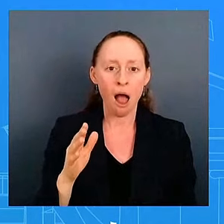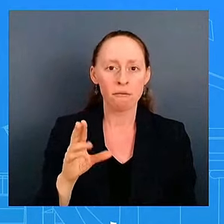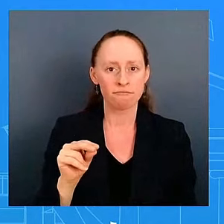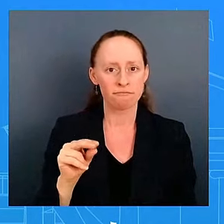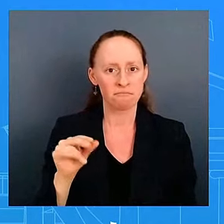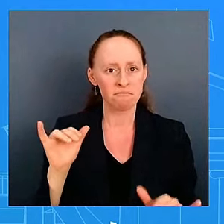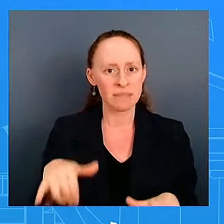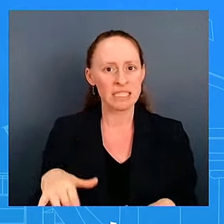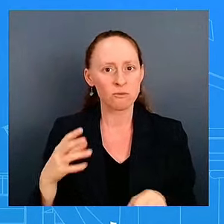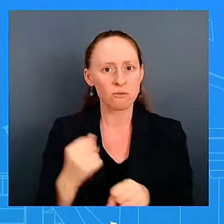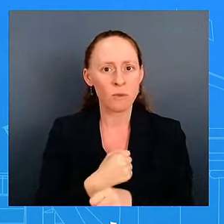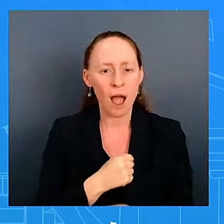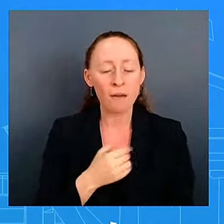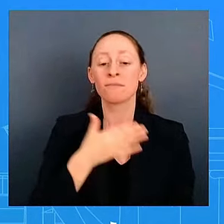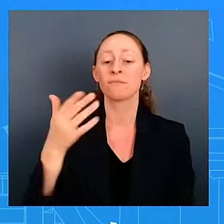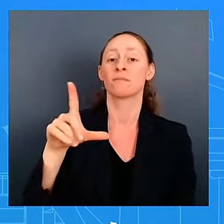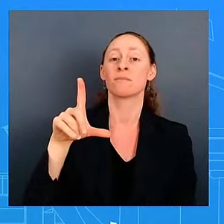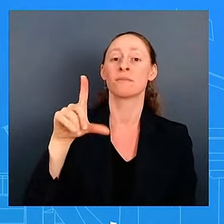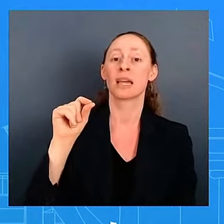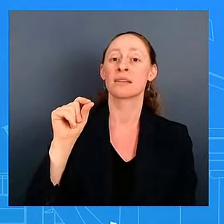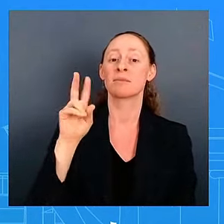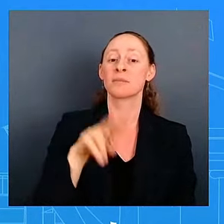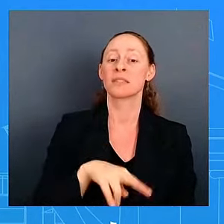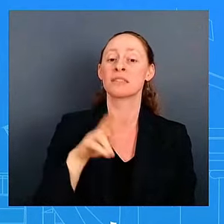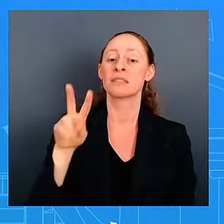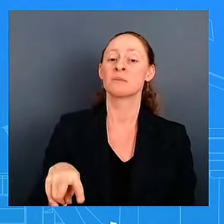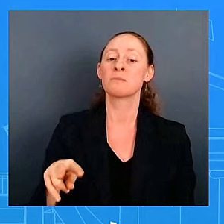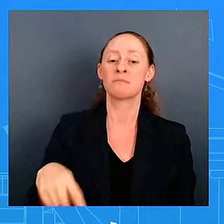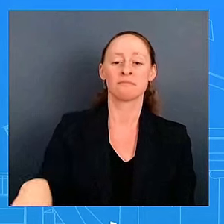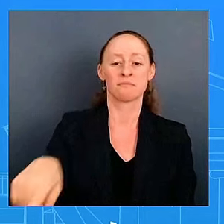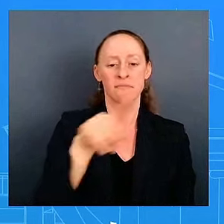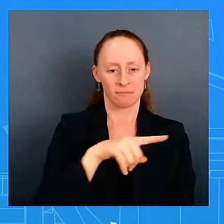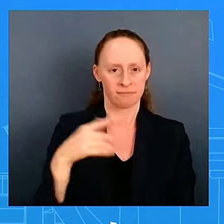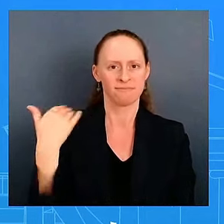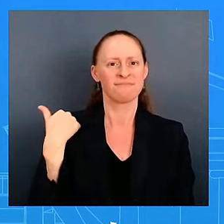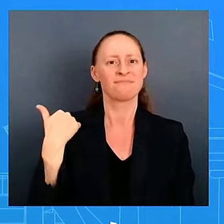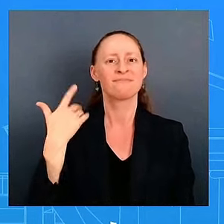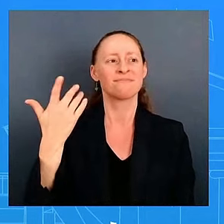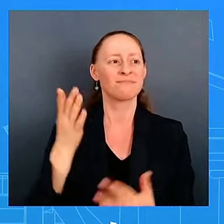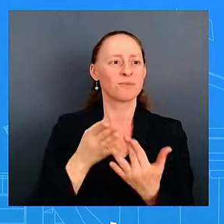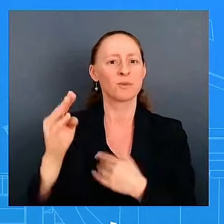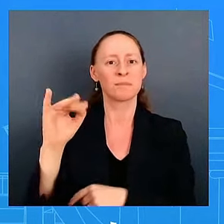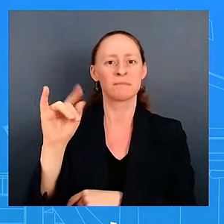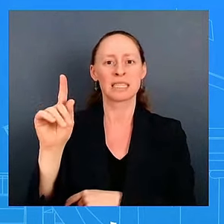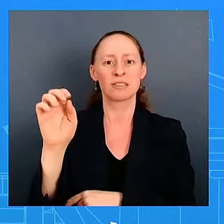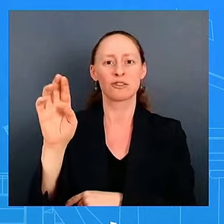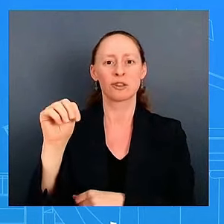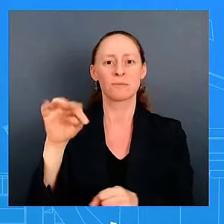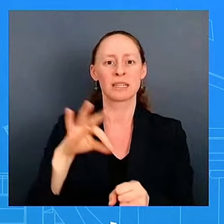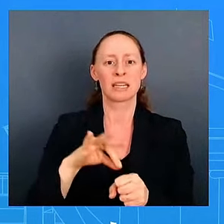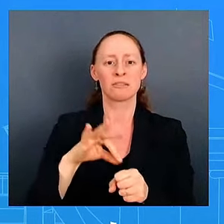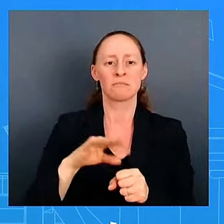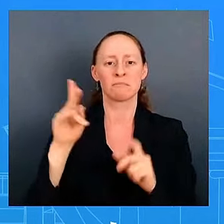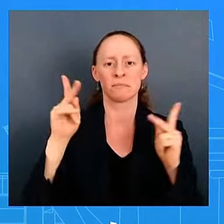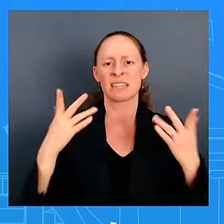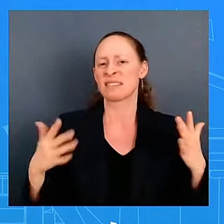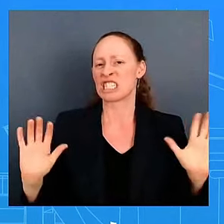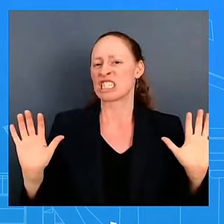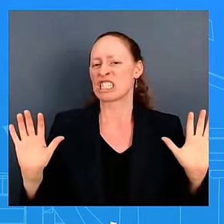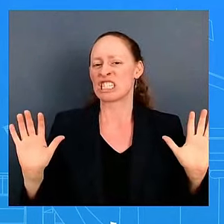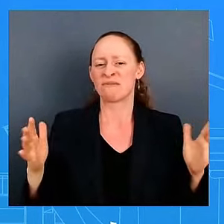midterm election. And going into that midterm election, it was supposed to be a red wave. There wasn't a red wave. Happened in 2023. Now